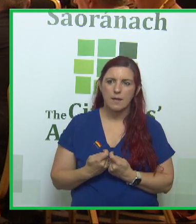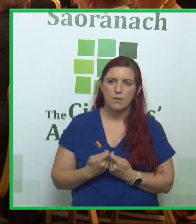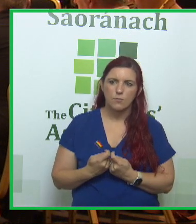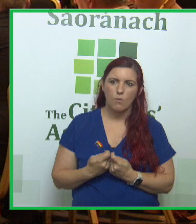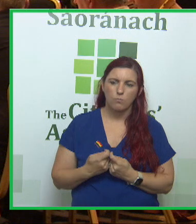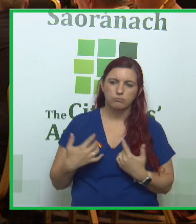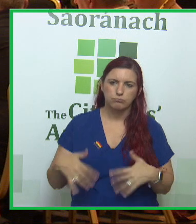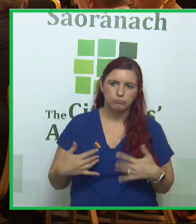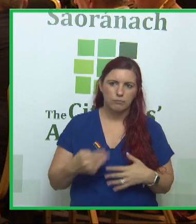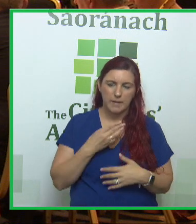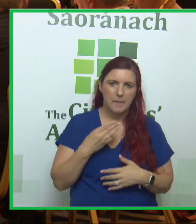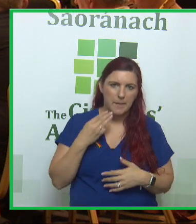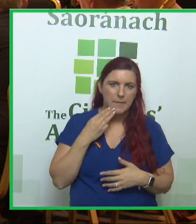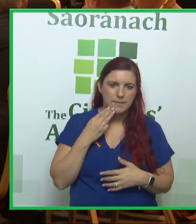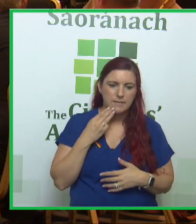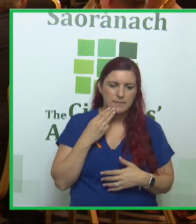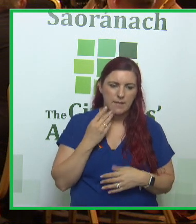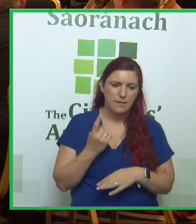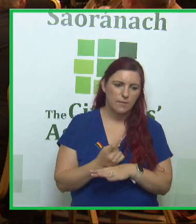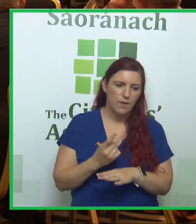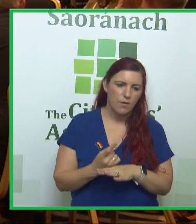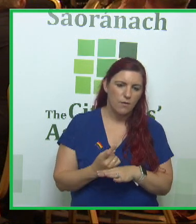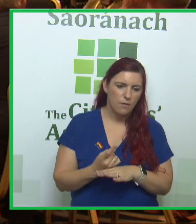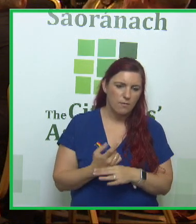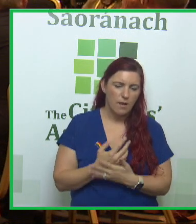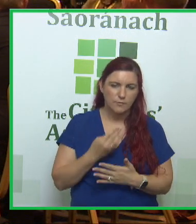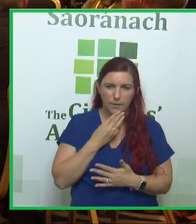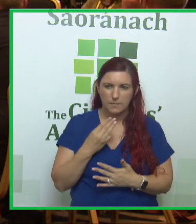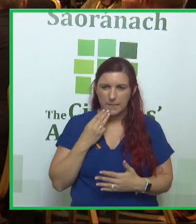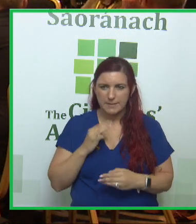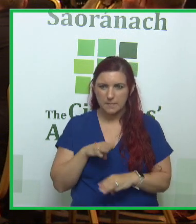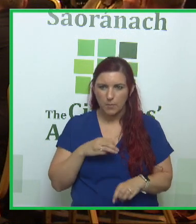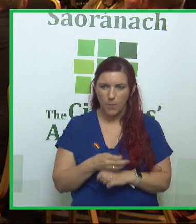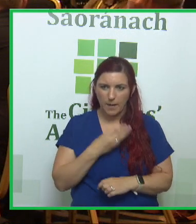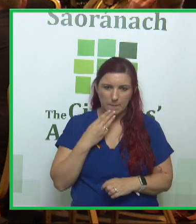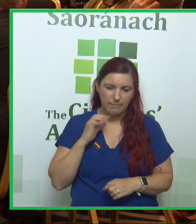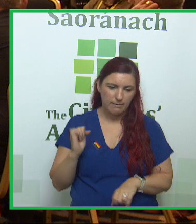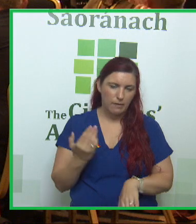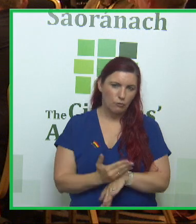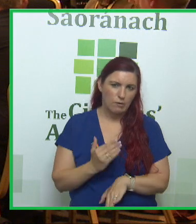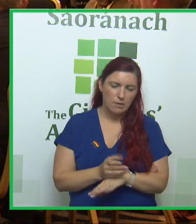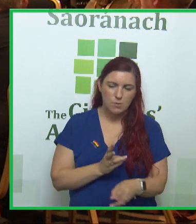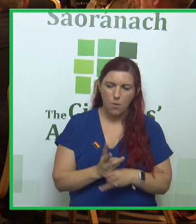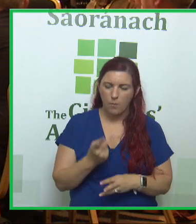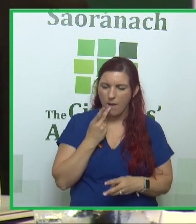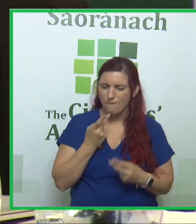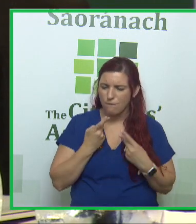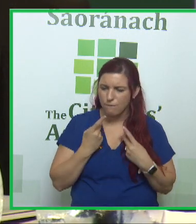amazing commitment, highly qualified people, highly committed people who commit their careers to working with the most vulnerable people in